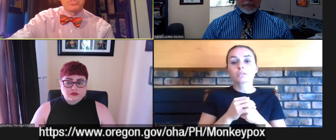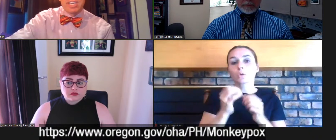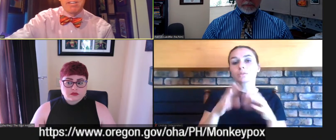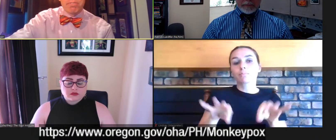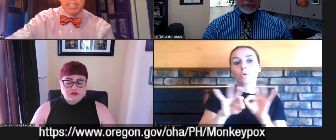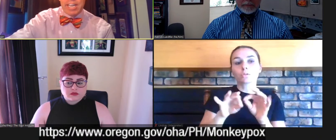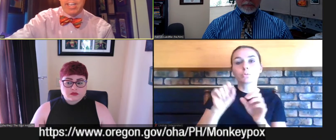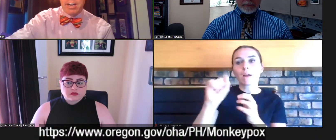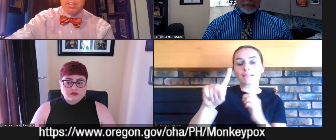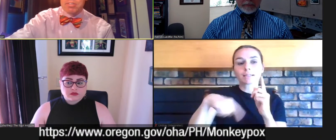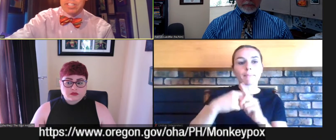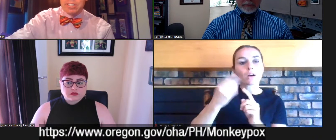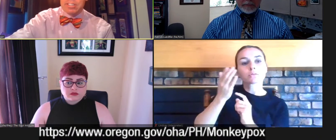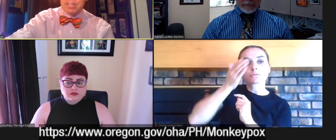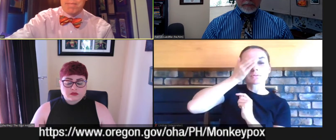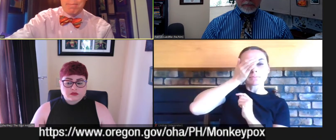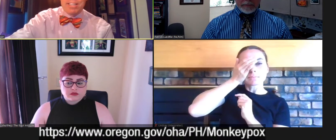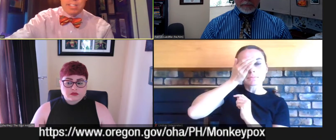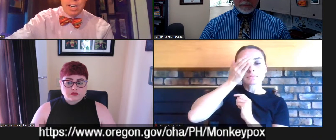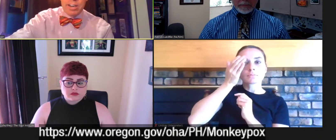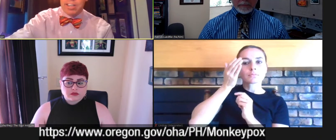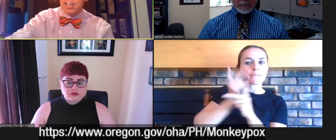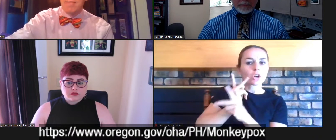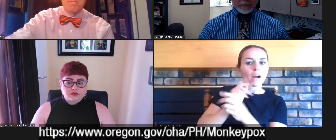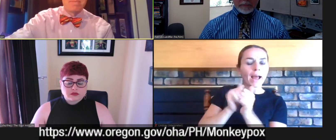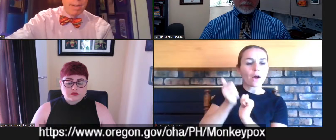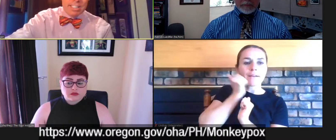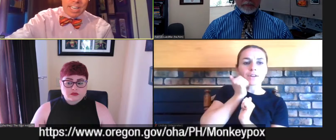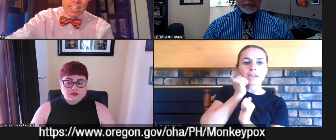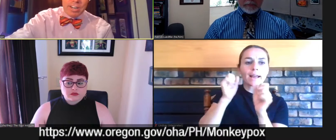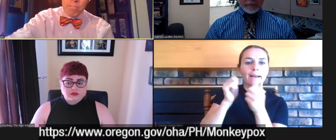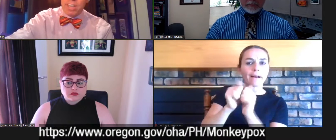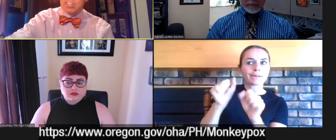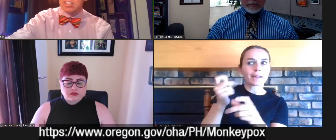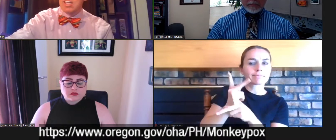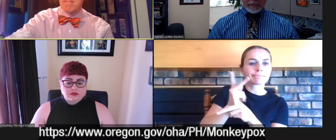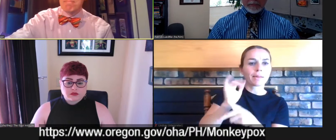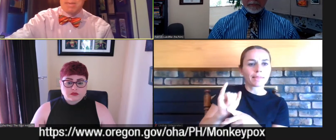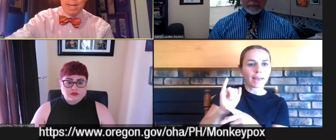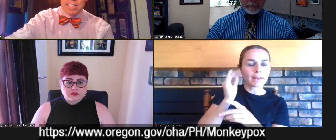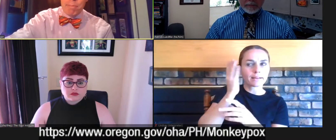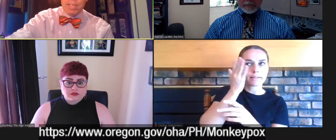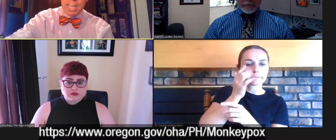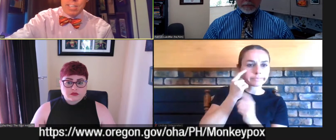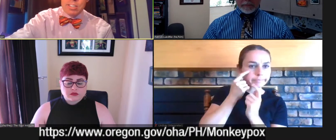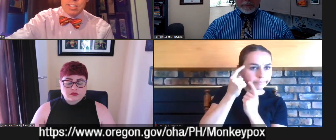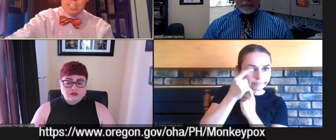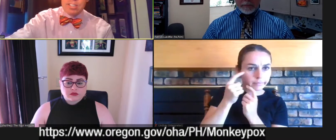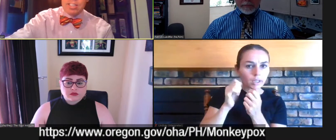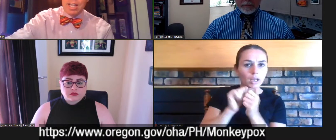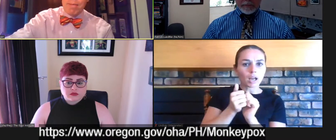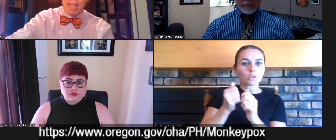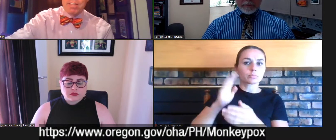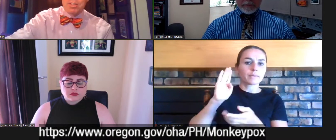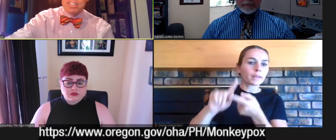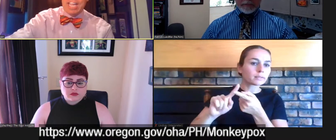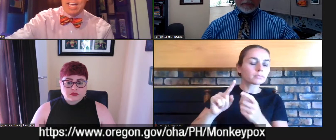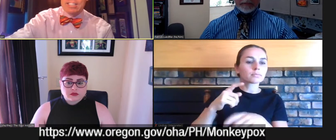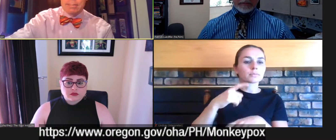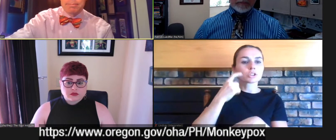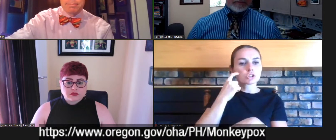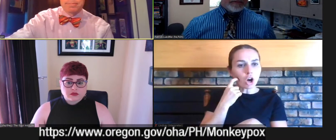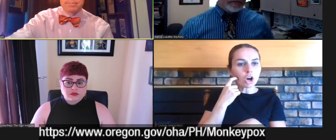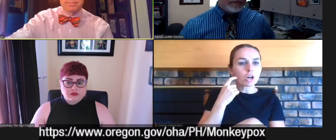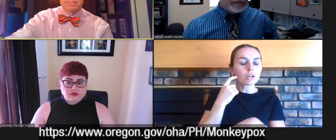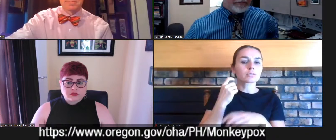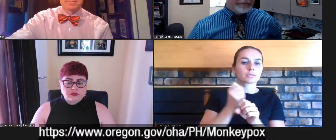and a routine for taking care of those lesions to minimize scarring, minimize secondary infection, minimize complications such as having those in the